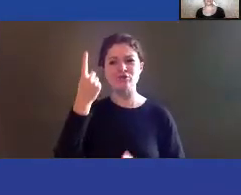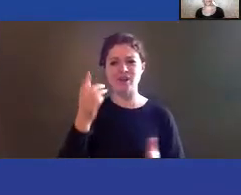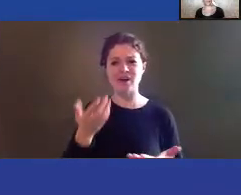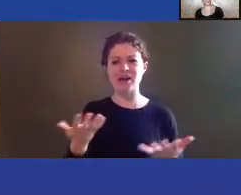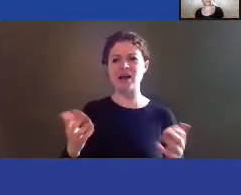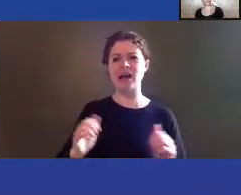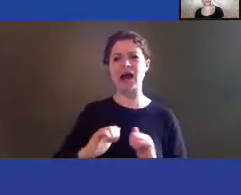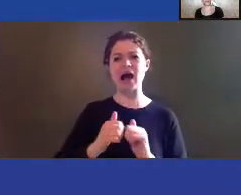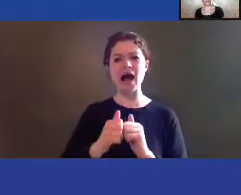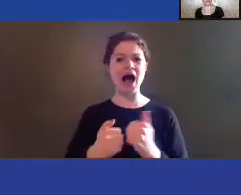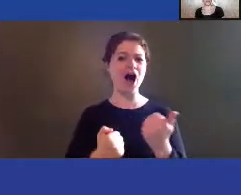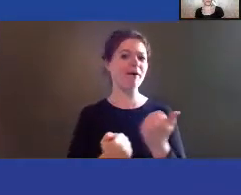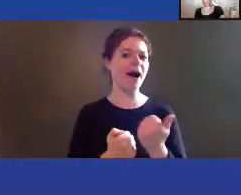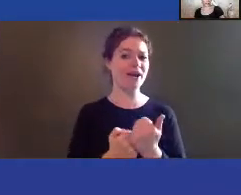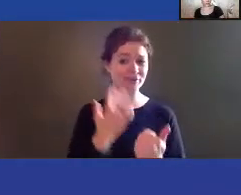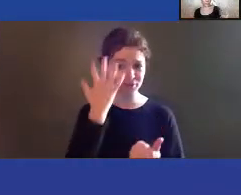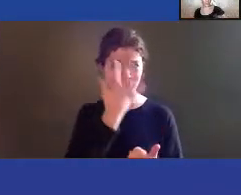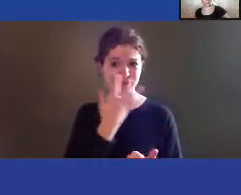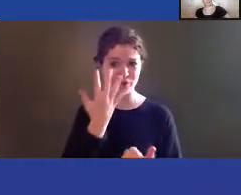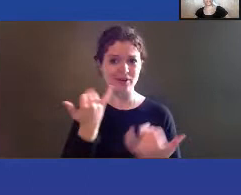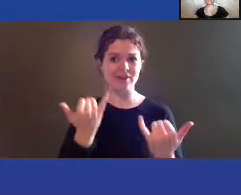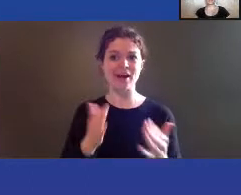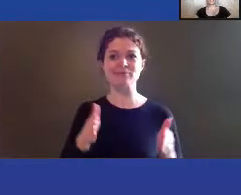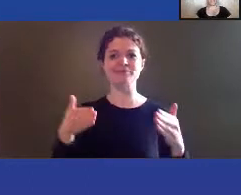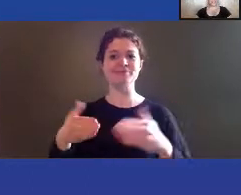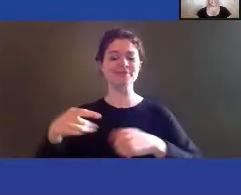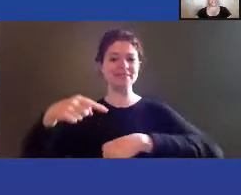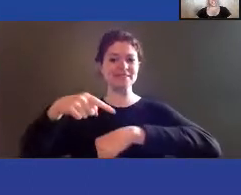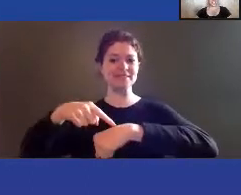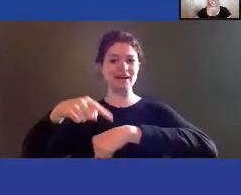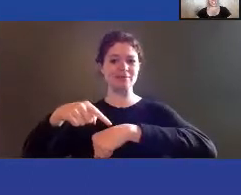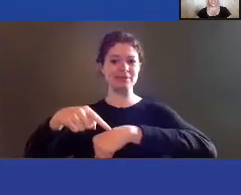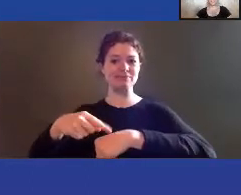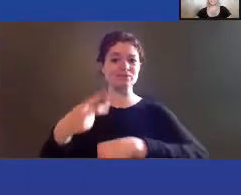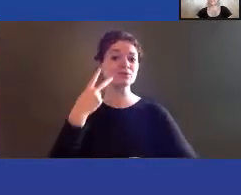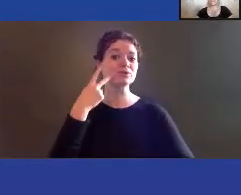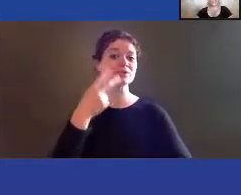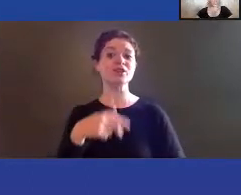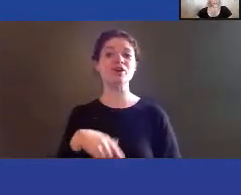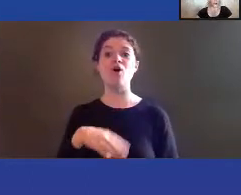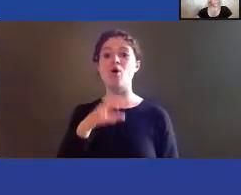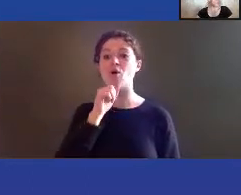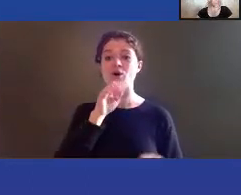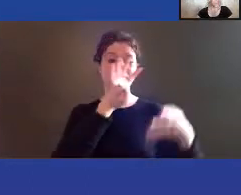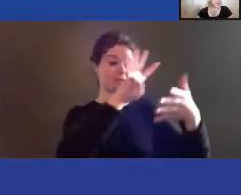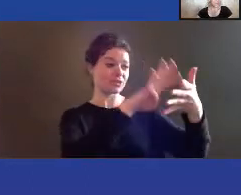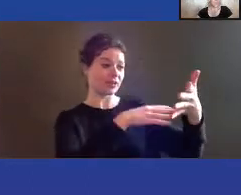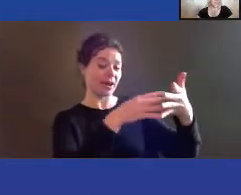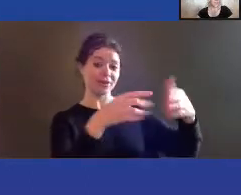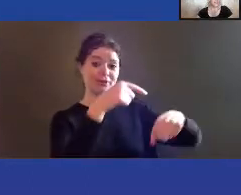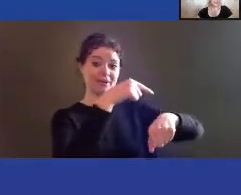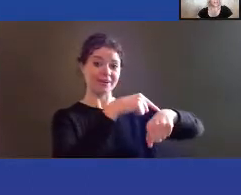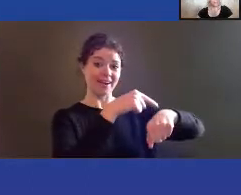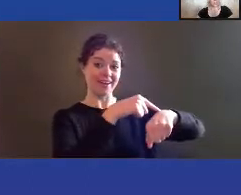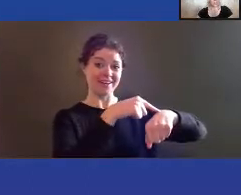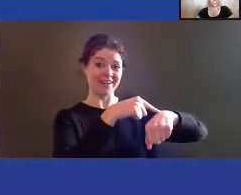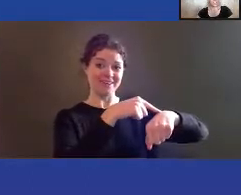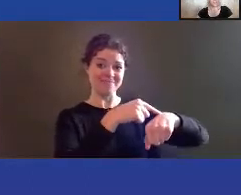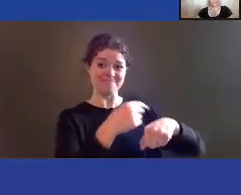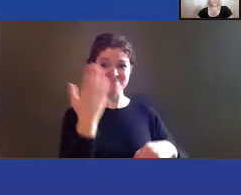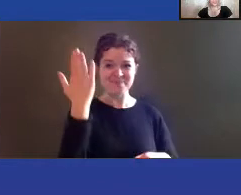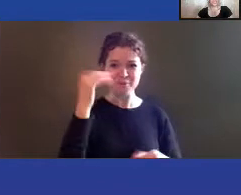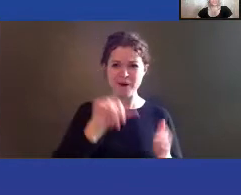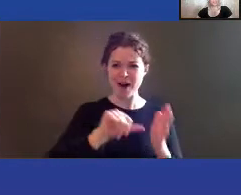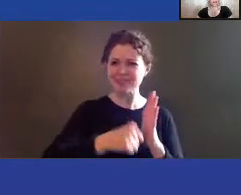bit about timing. We've got an orange graphic over here of a calendar and a clock. to show it's important to find the right moments